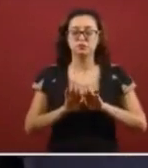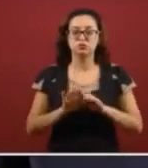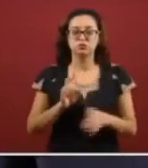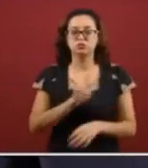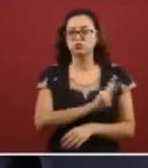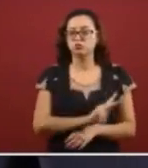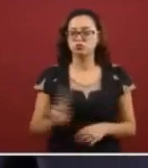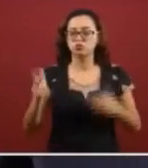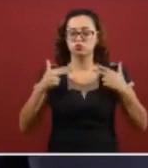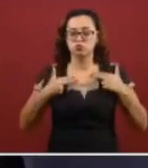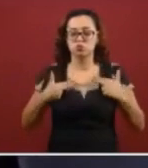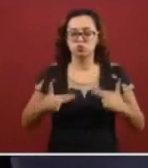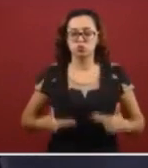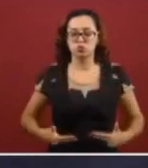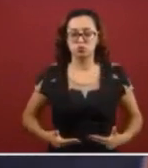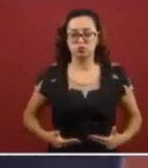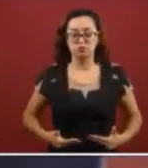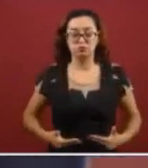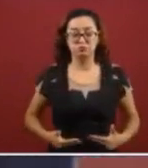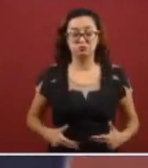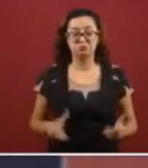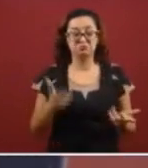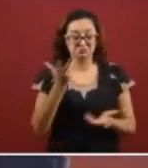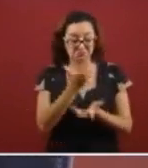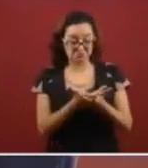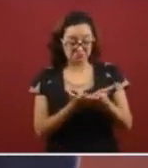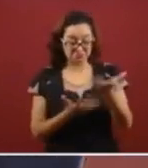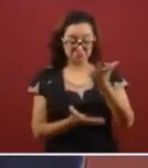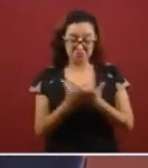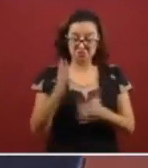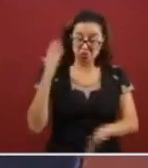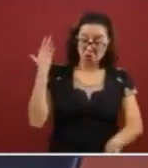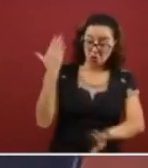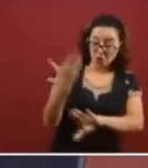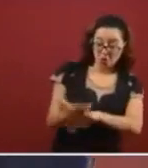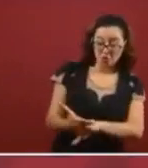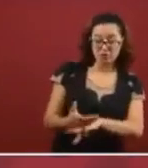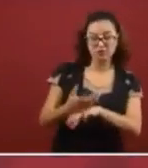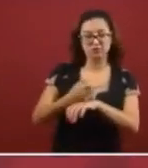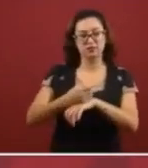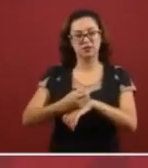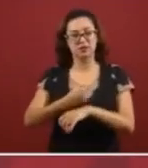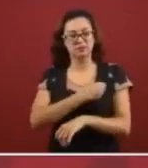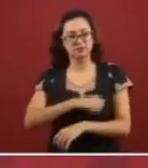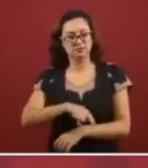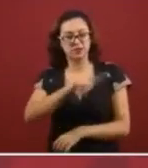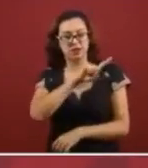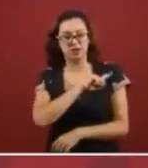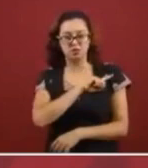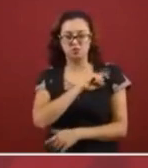the human being. Nothing that damages the health, nothing